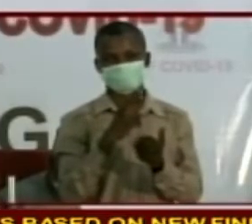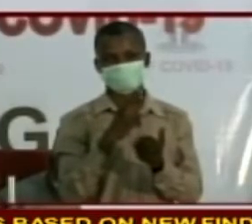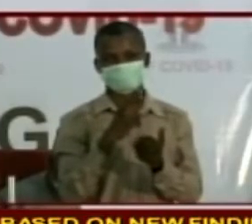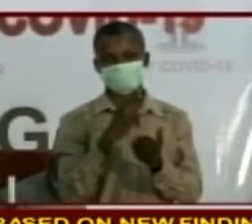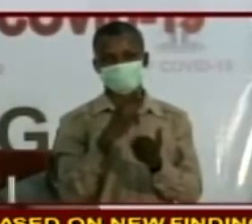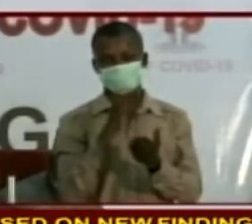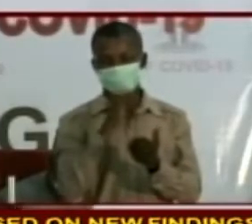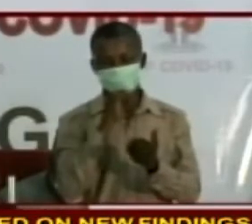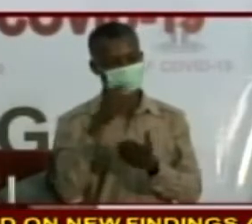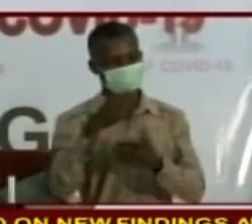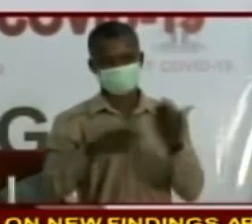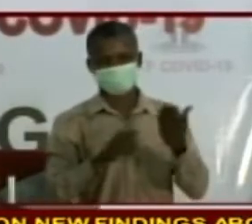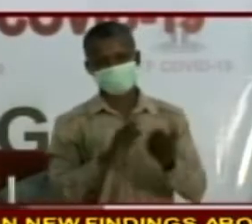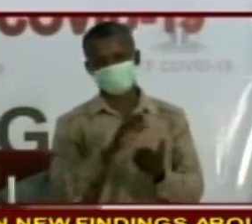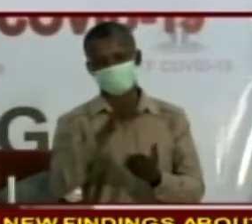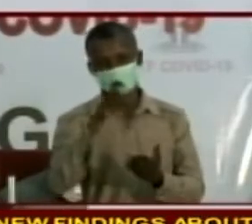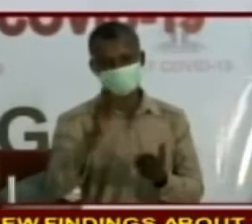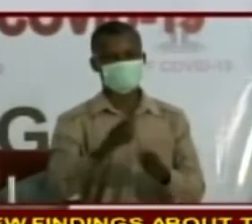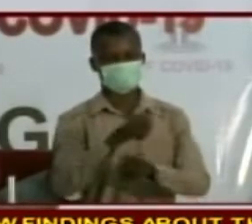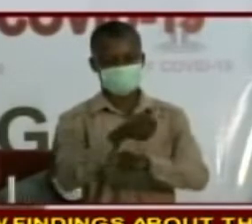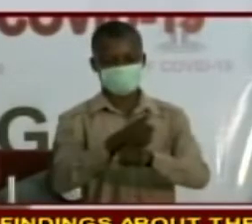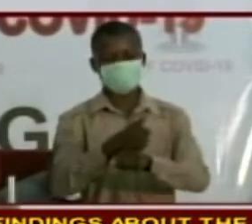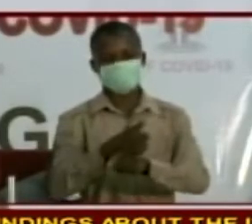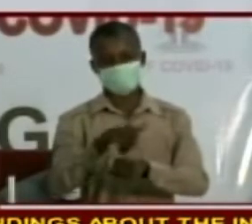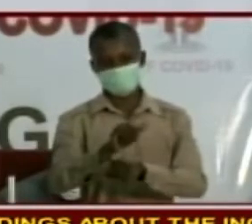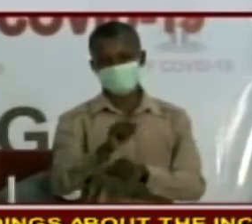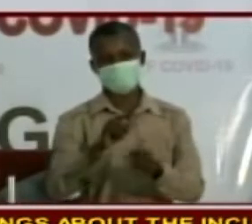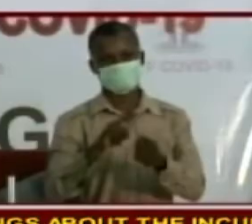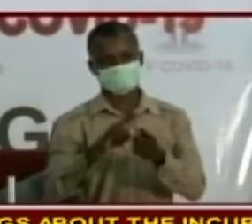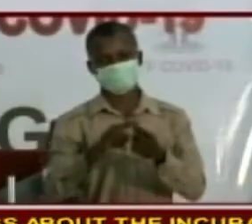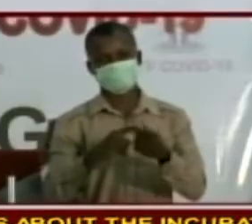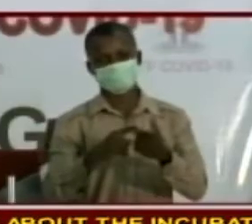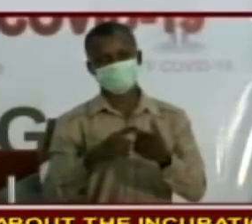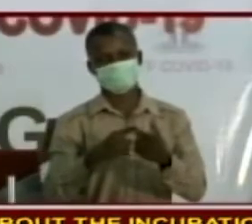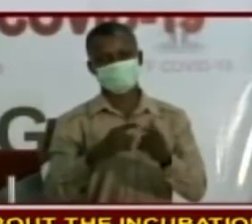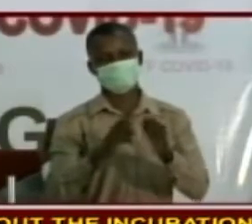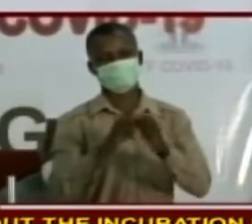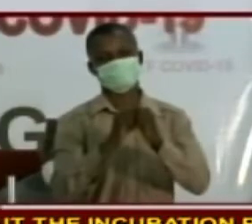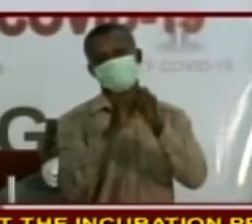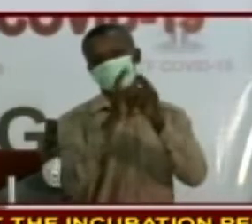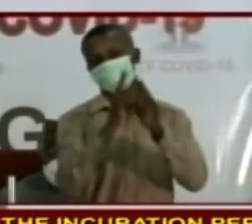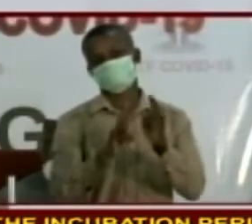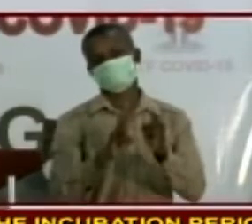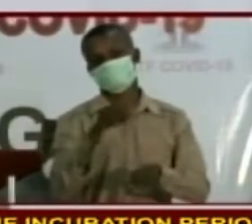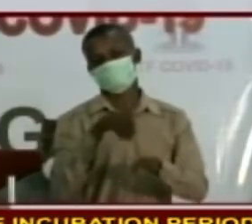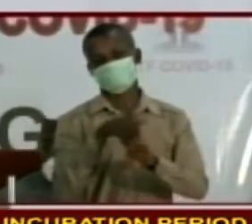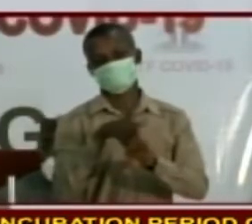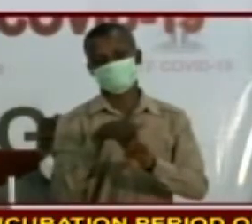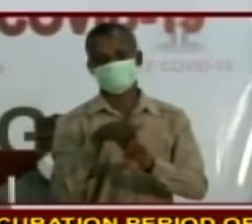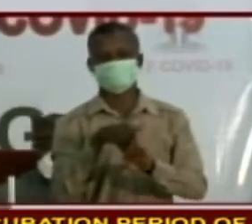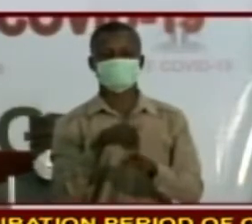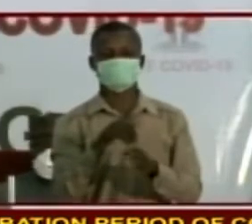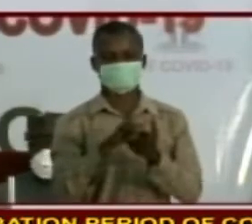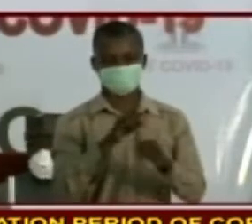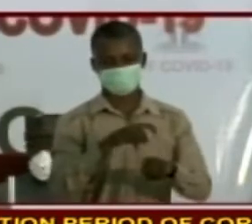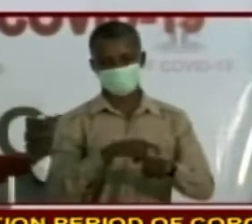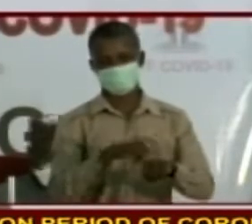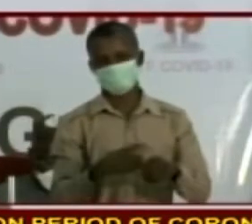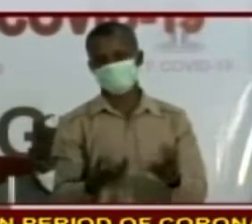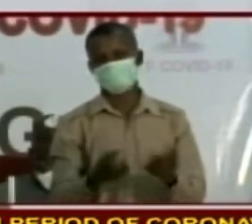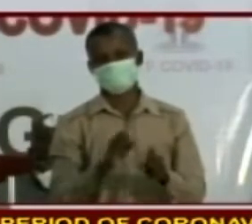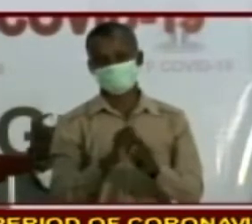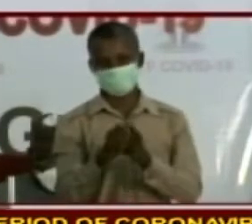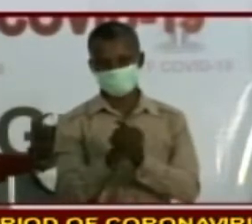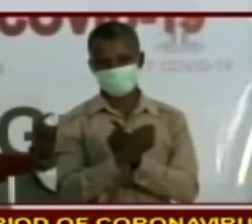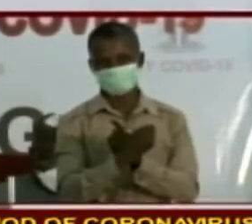what it should be. It is yet to, it's still being set up as at that point in time. The situation